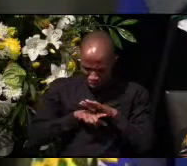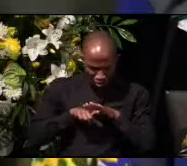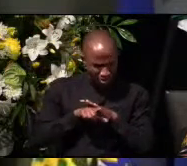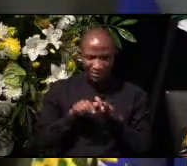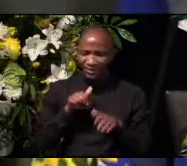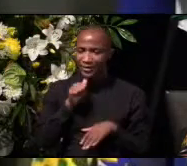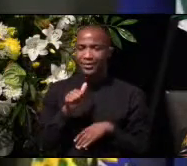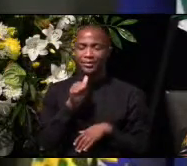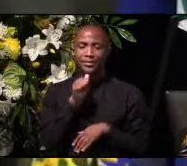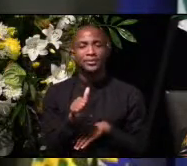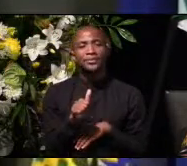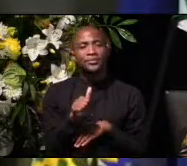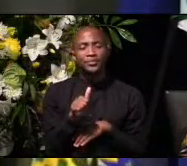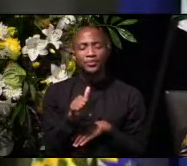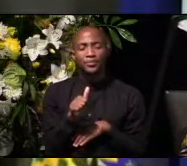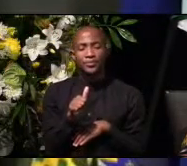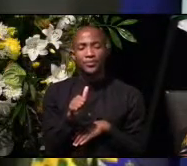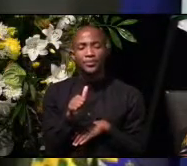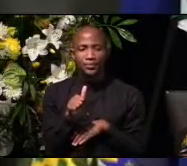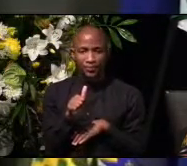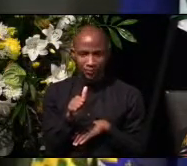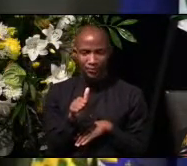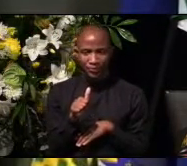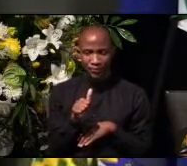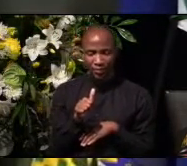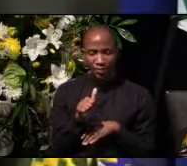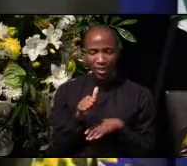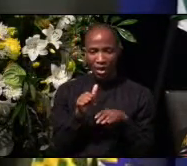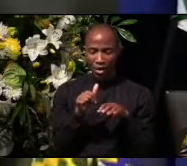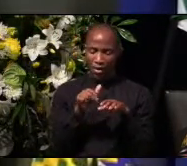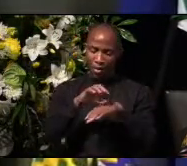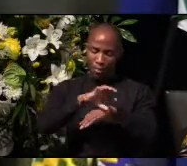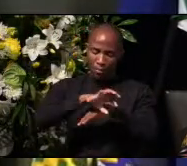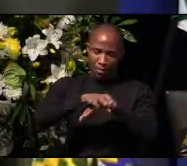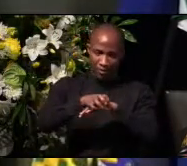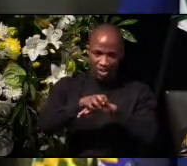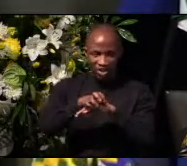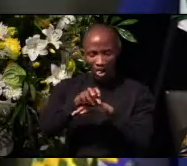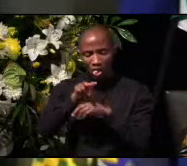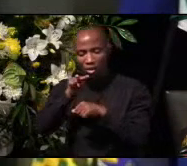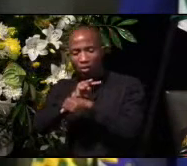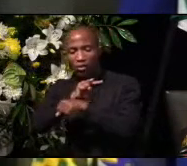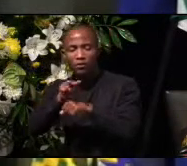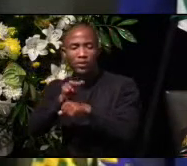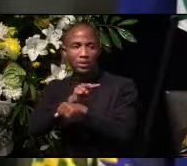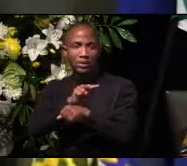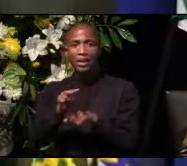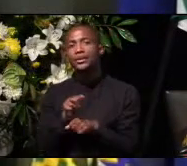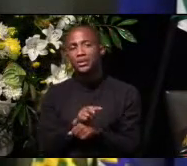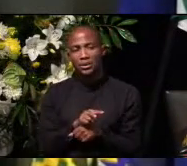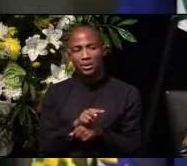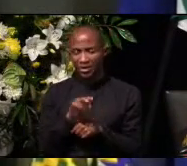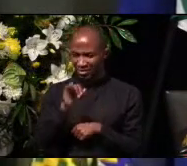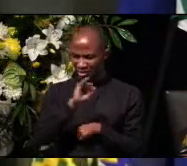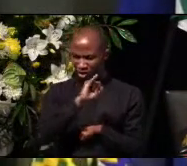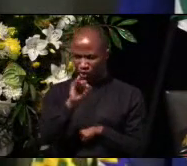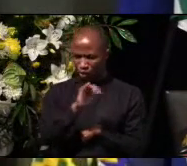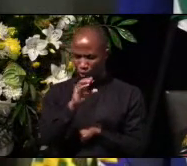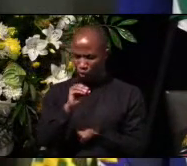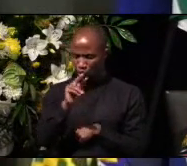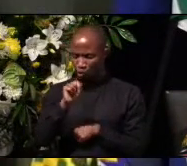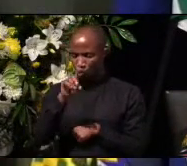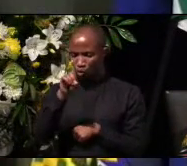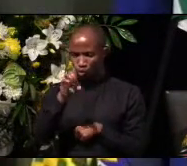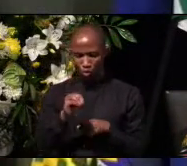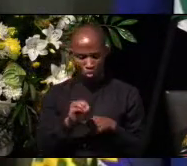oversight this is one aspect which the zondo commission criticized in its reports that the current parliament